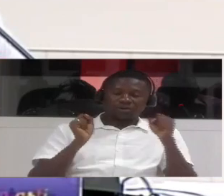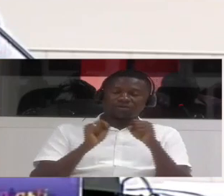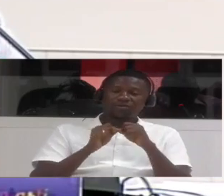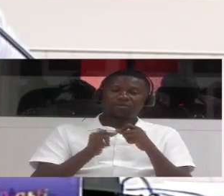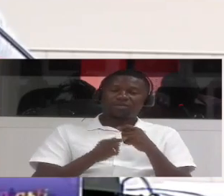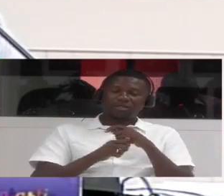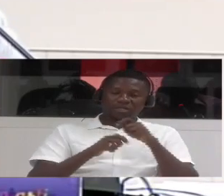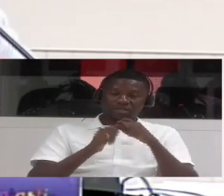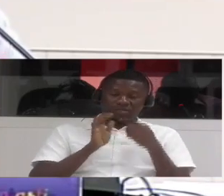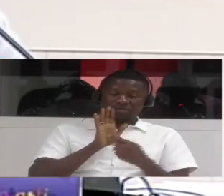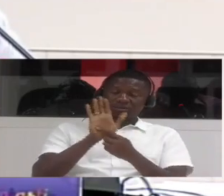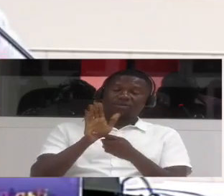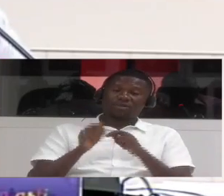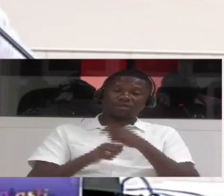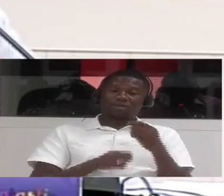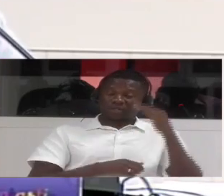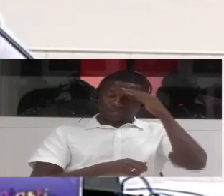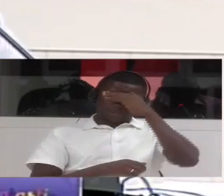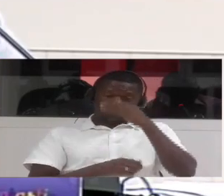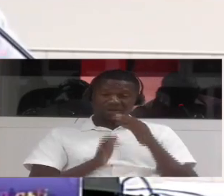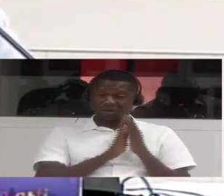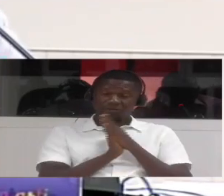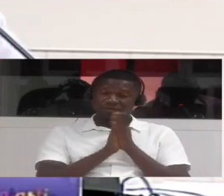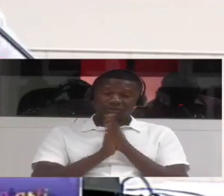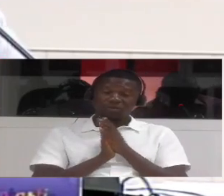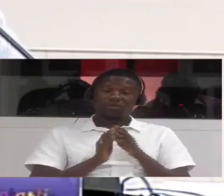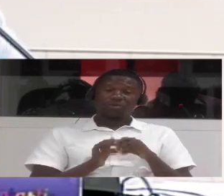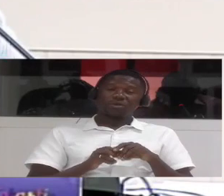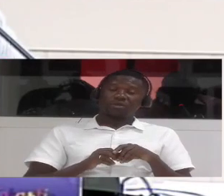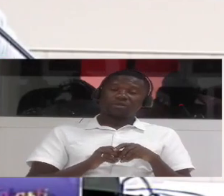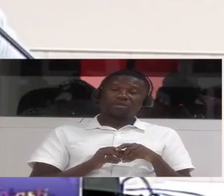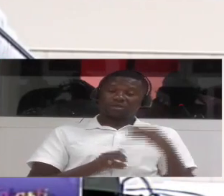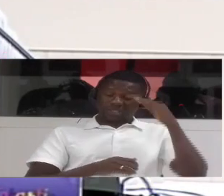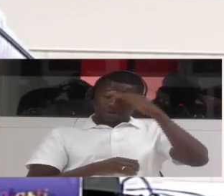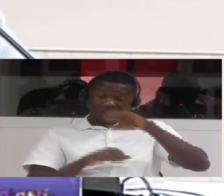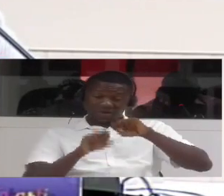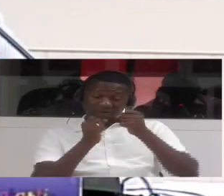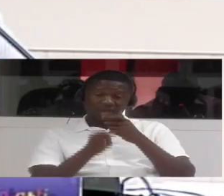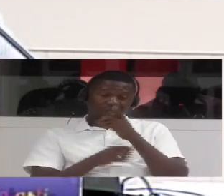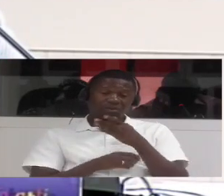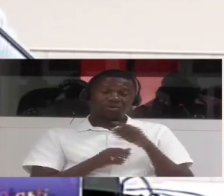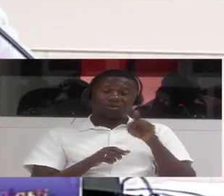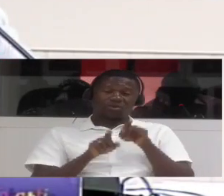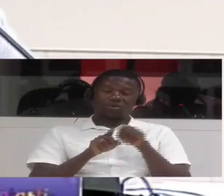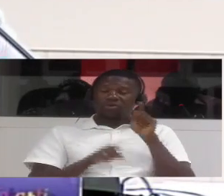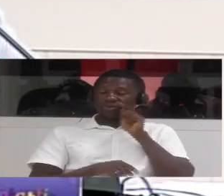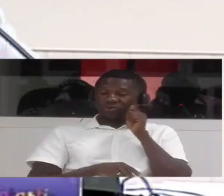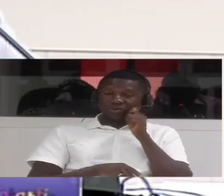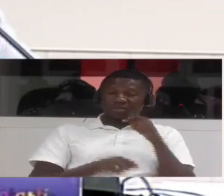Criminal defamation? Criminal defamation is also there, you know, and also the same